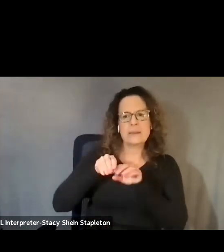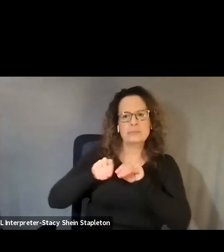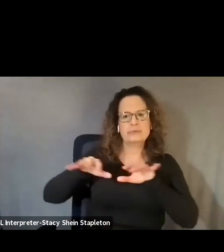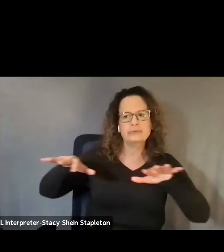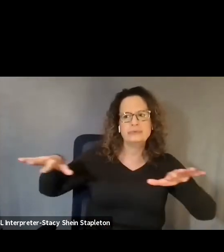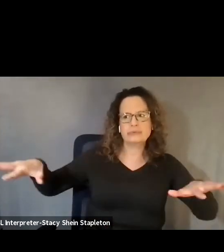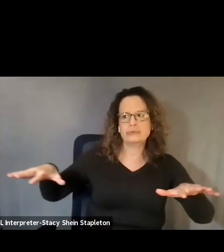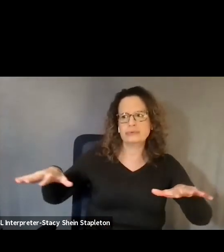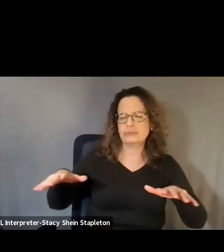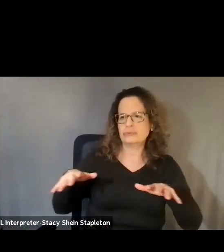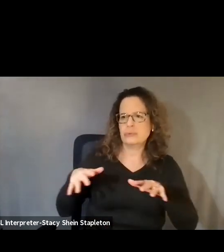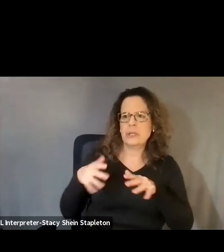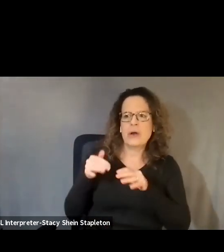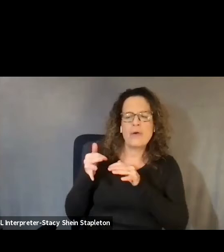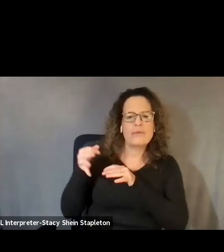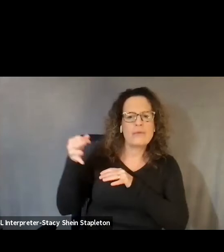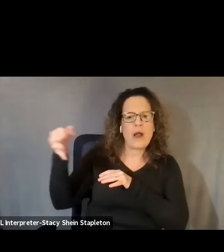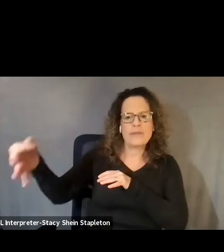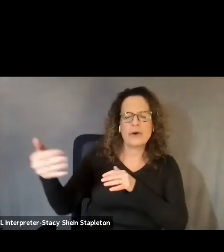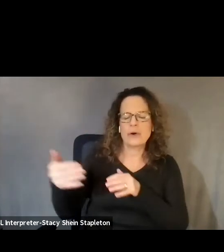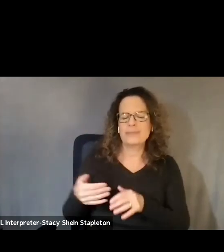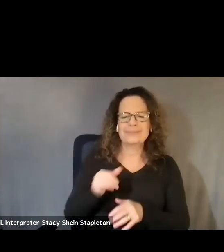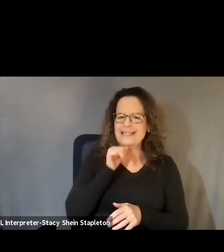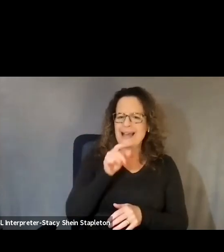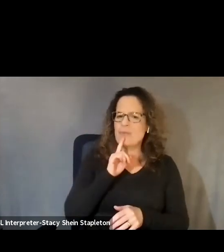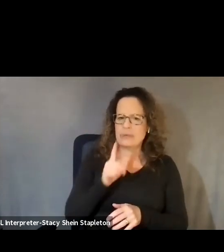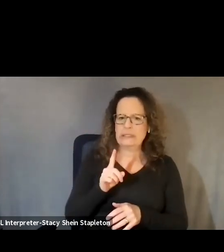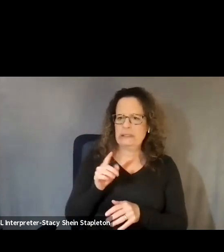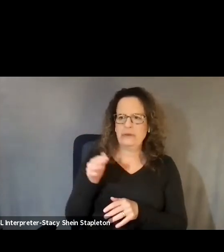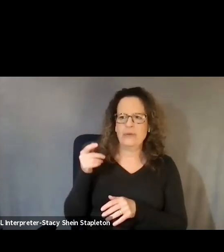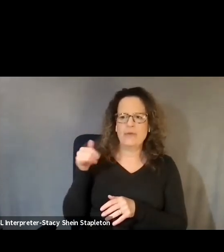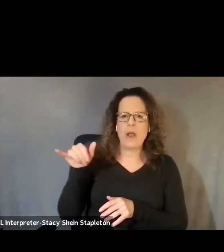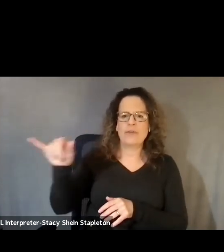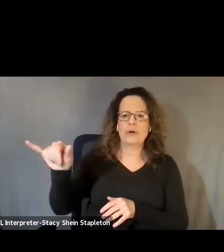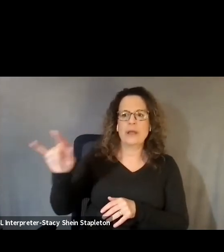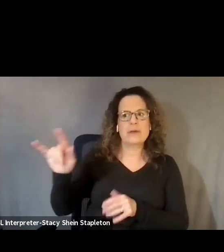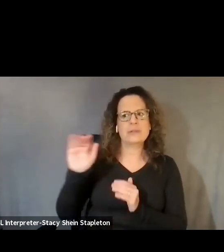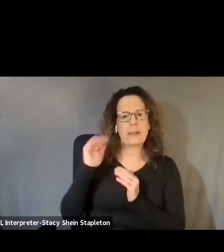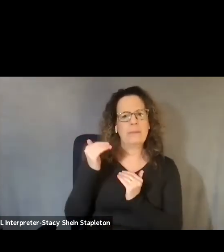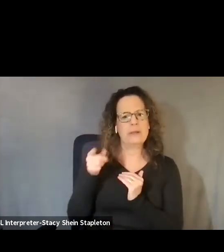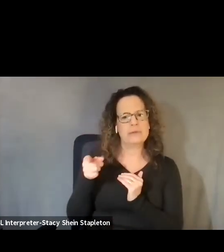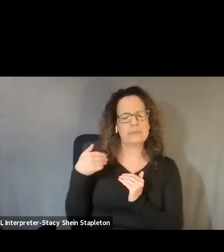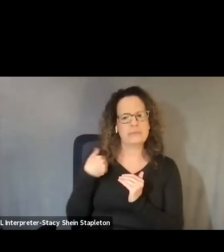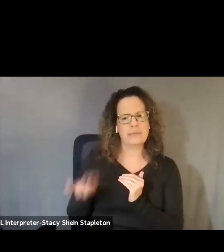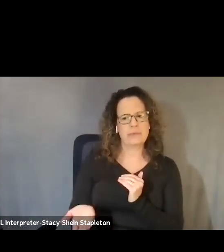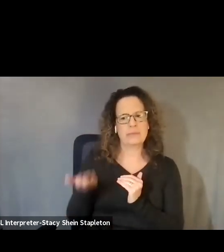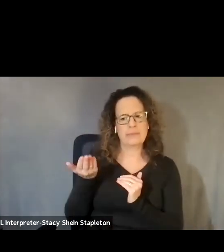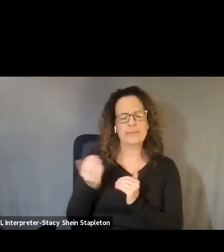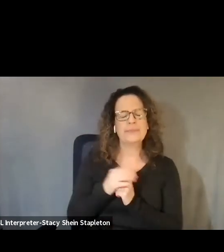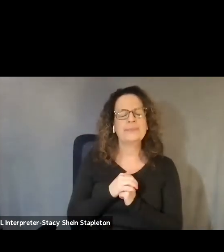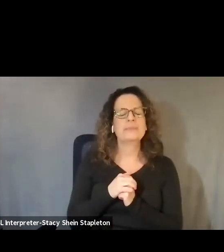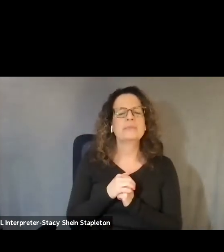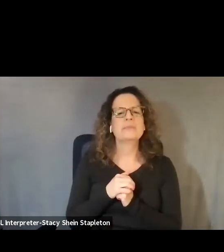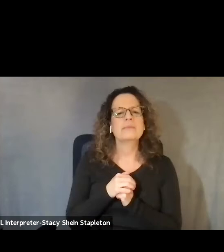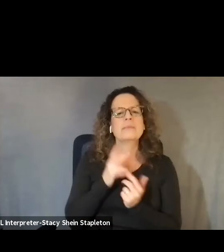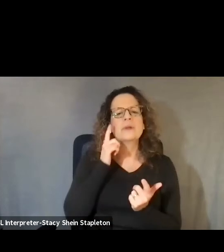they seem infinite, but they're not. They really are finite. And one of the, if you